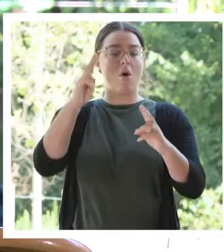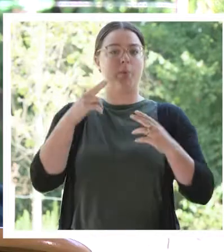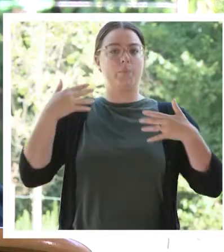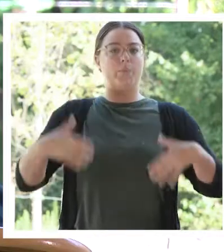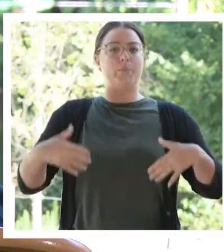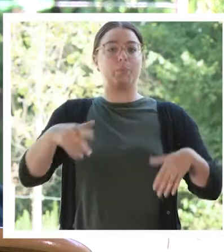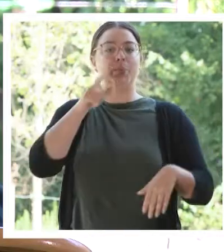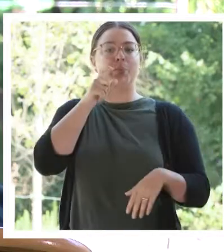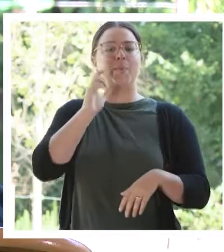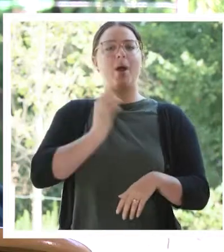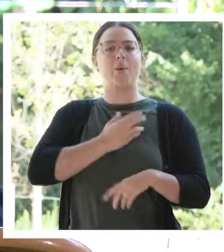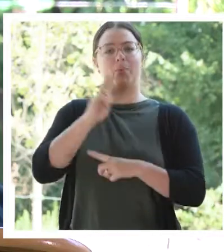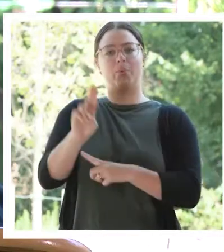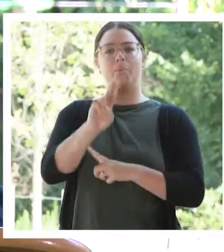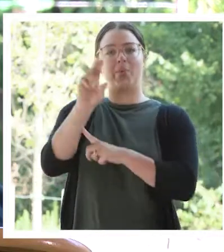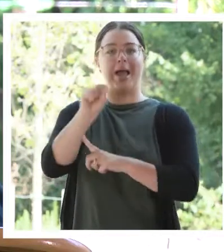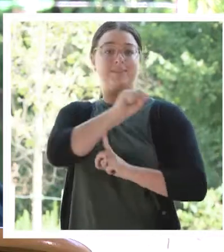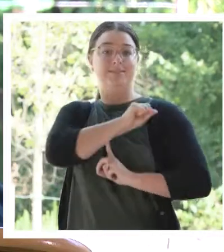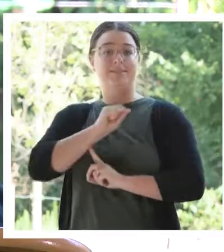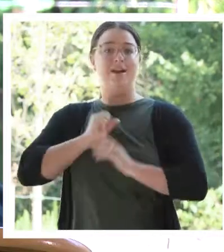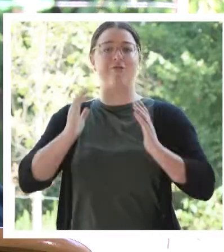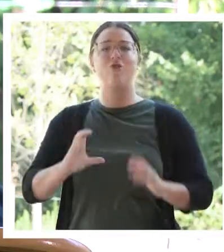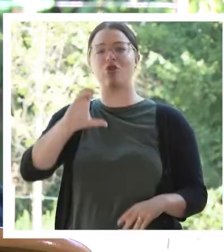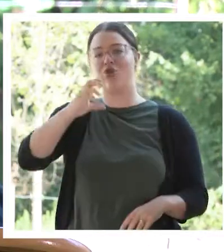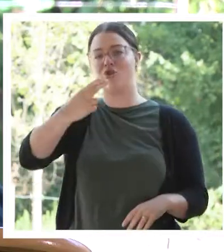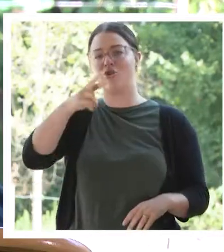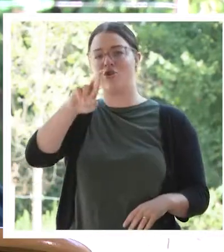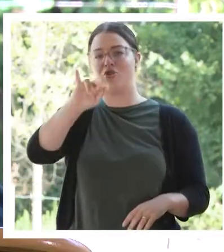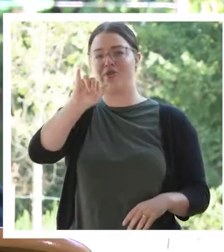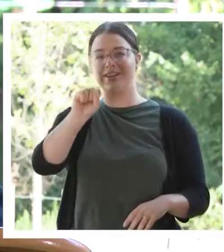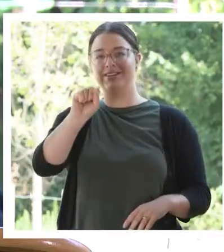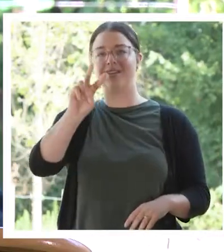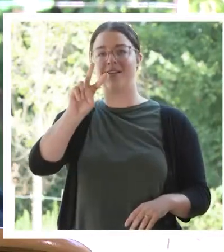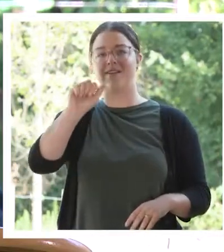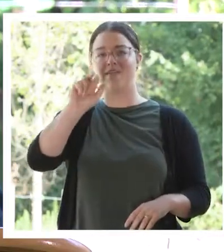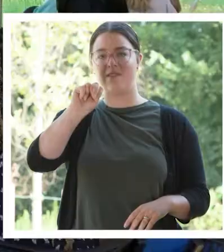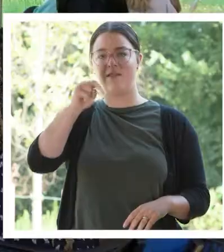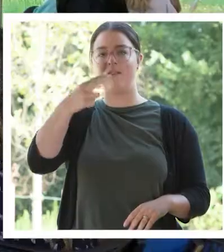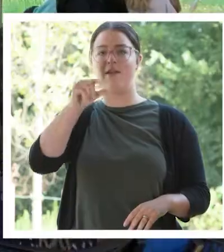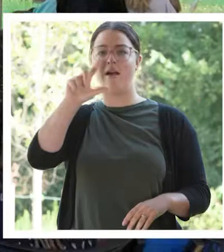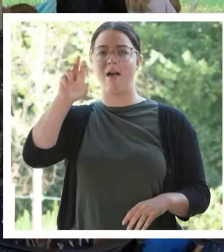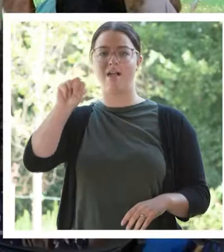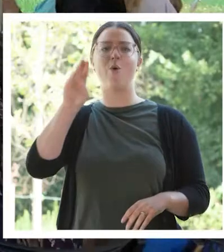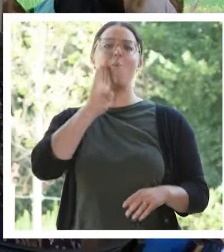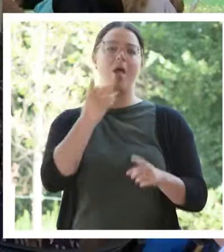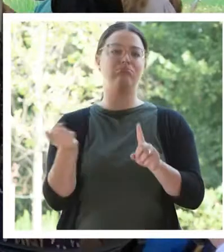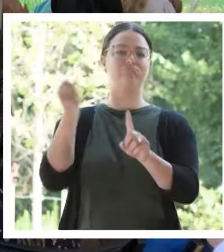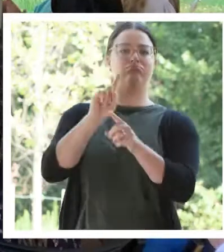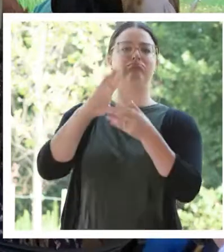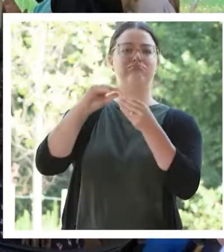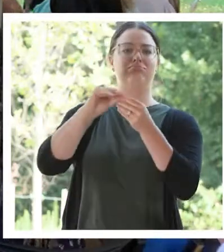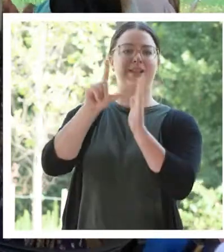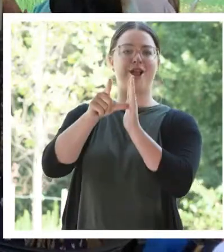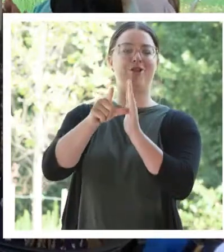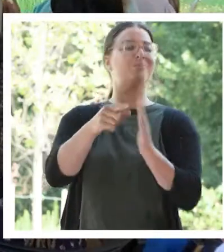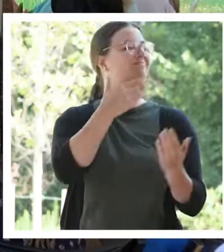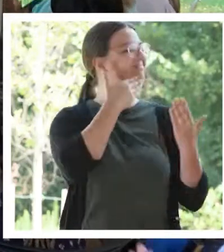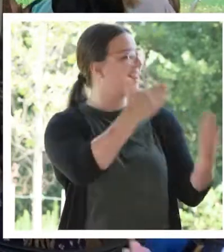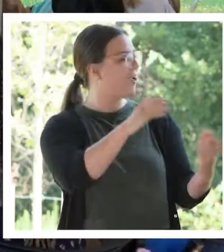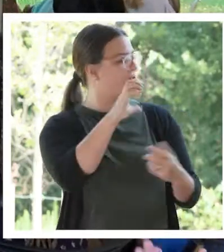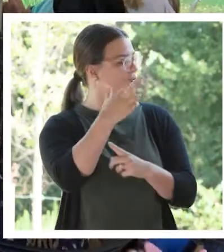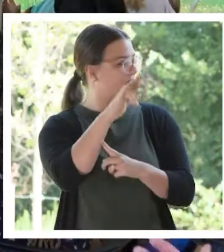own U.S. Senator Chris Van Hollen, who'll be saying a few words this morning. So thank you for coming, Senator.